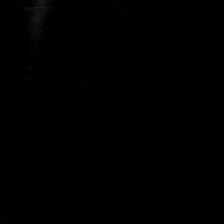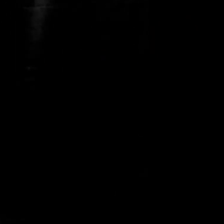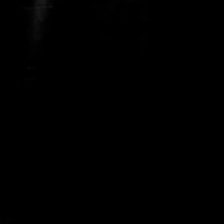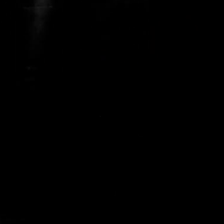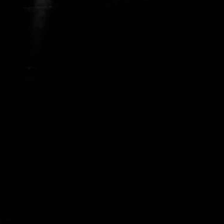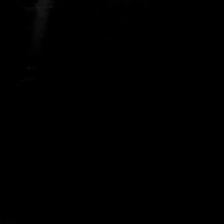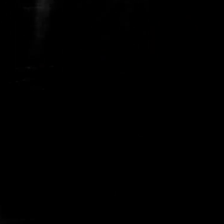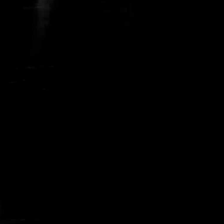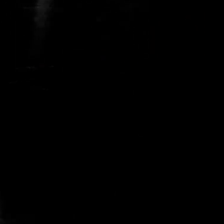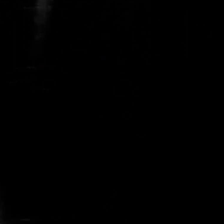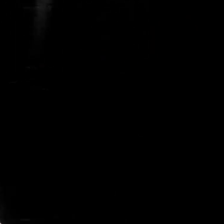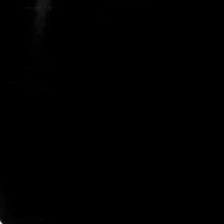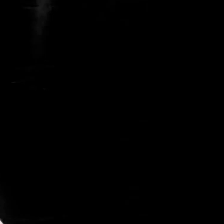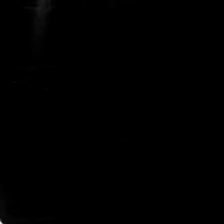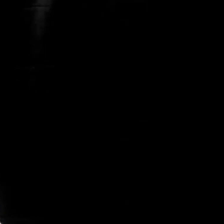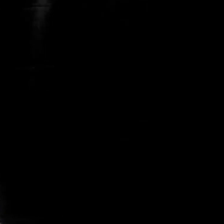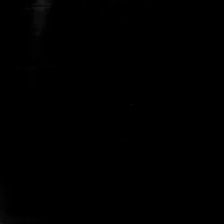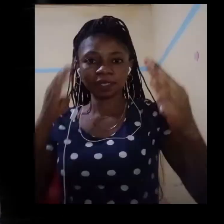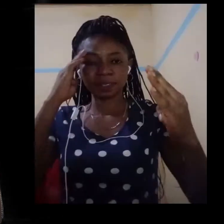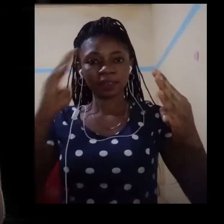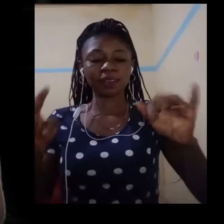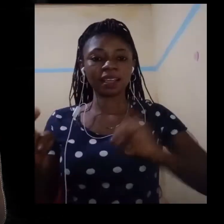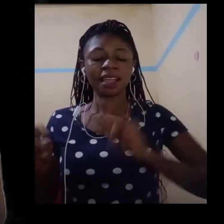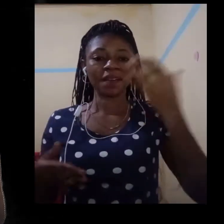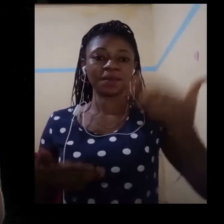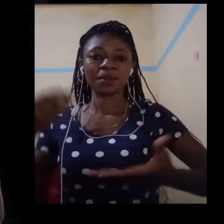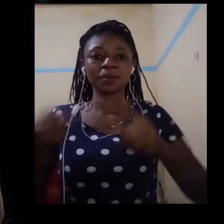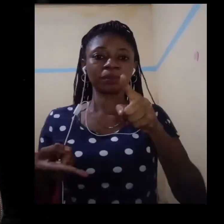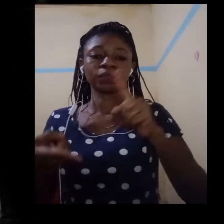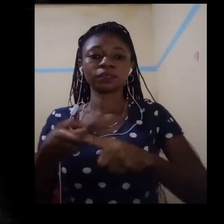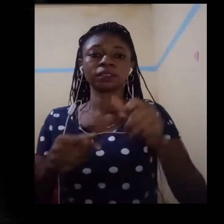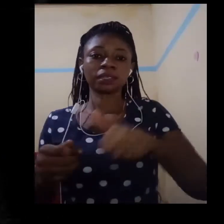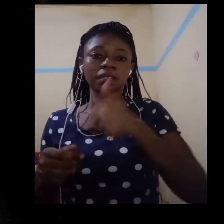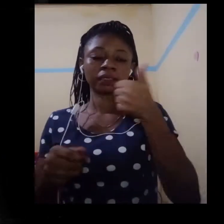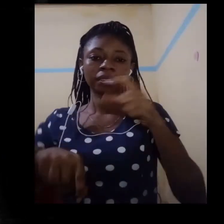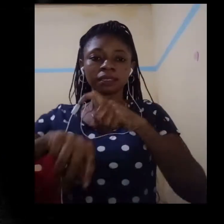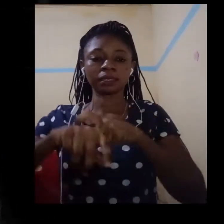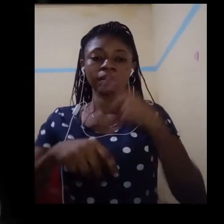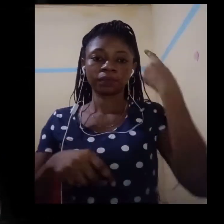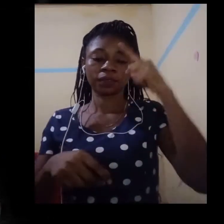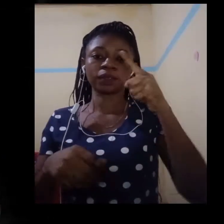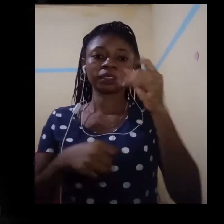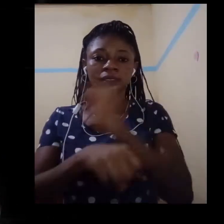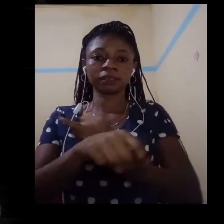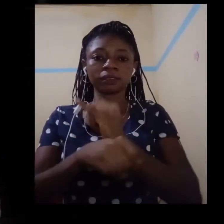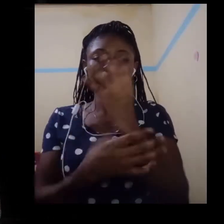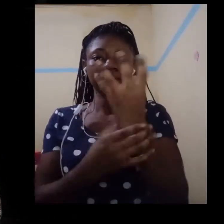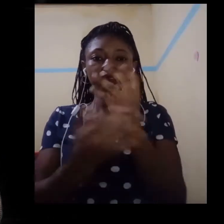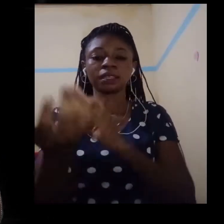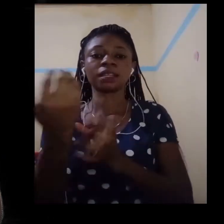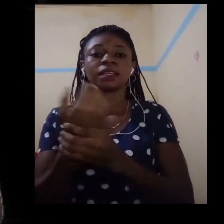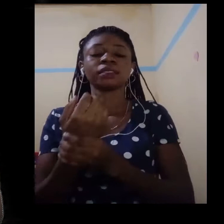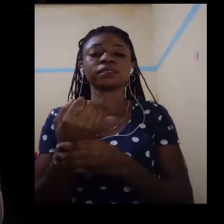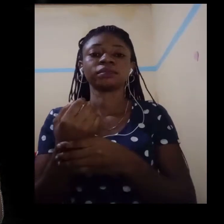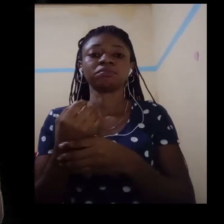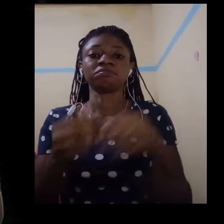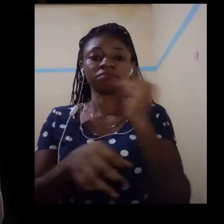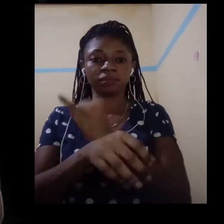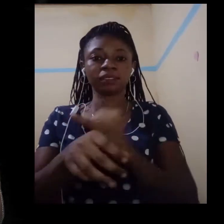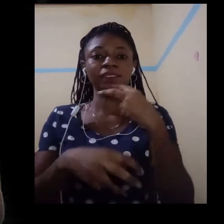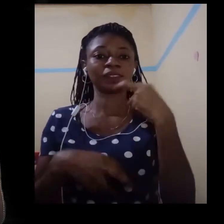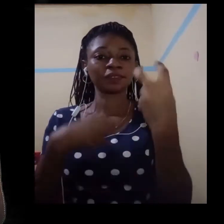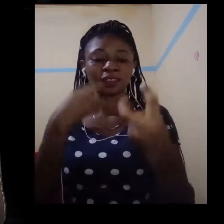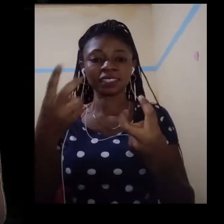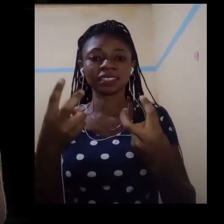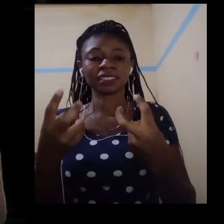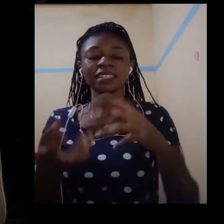Hello, I welcome you to another moment on Indigenous Hands, the Indigenous Voices. Last week, I